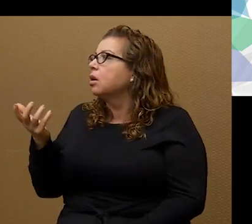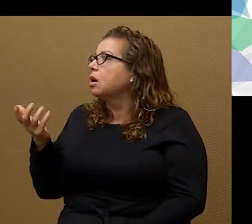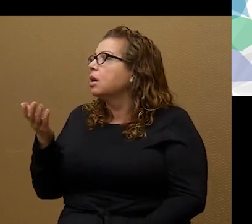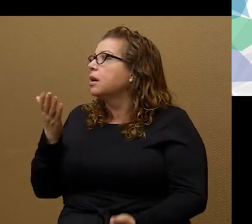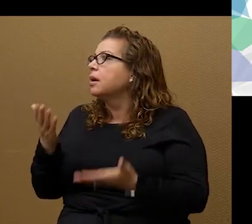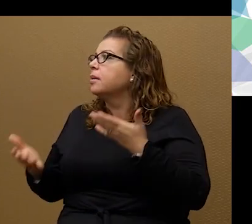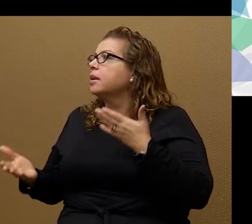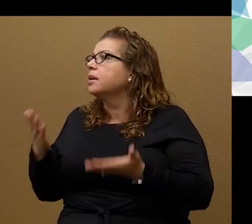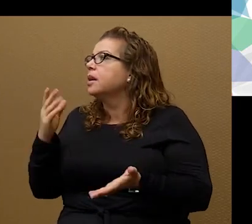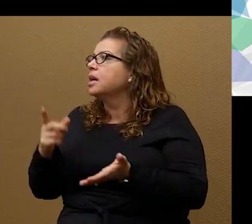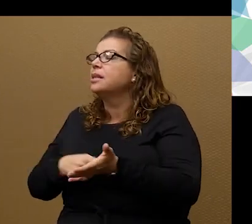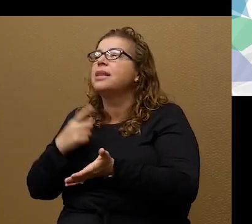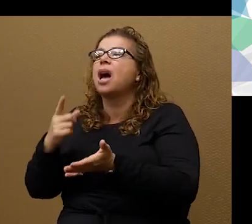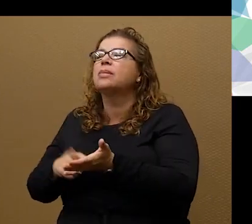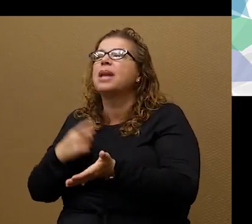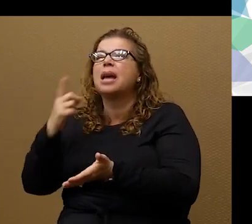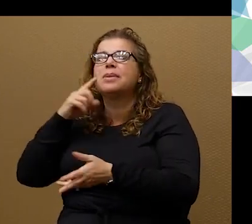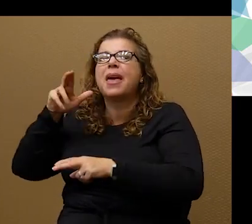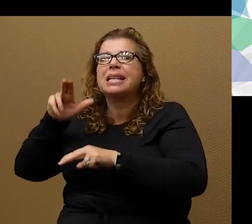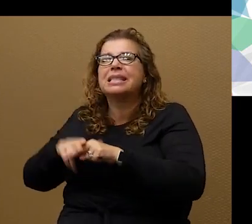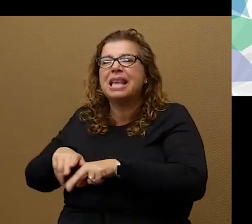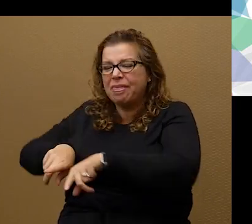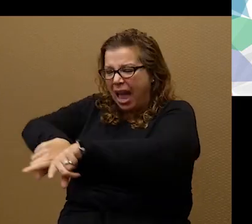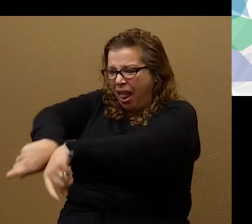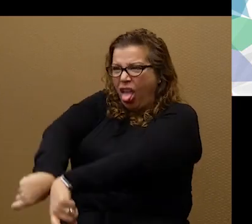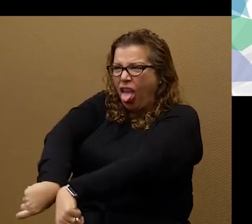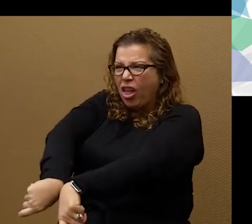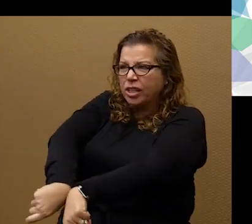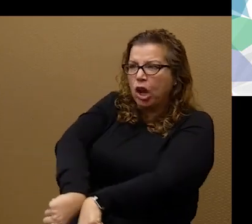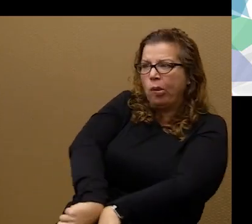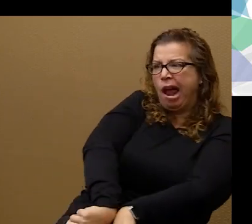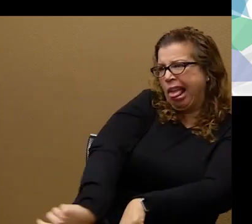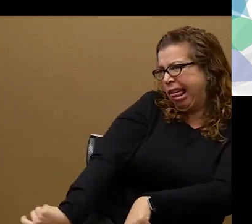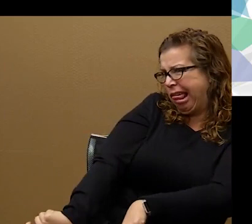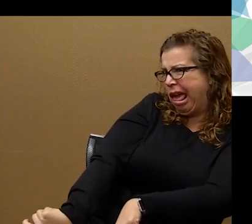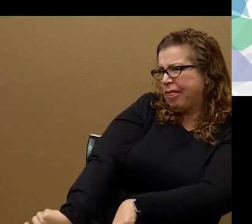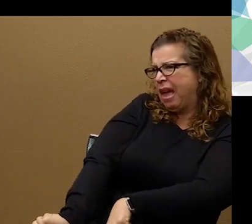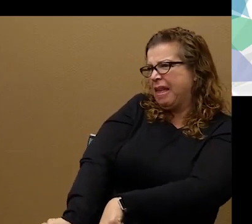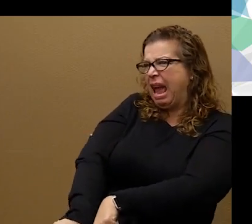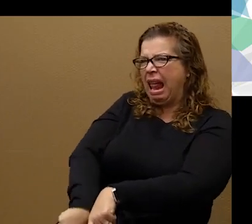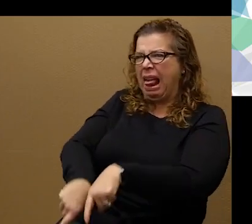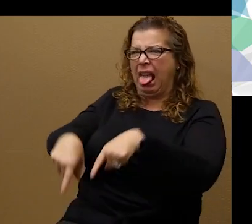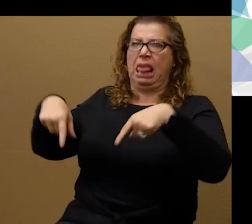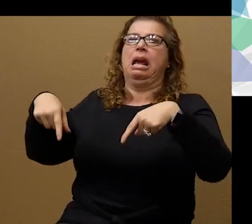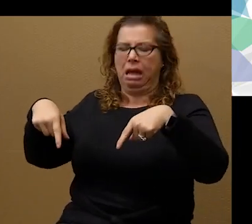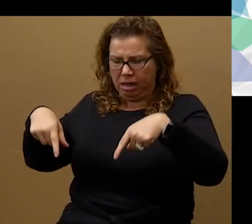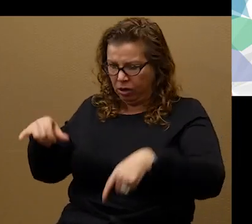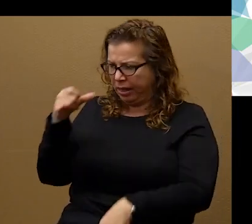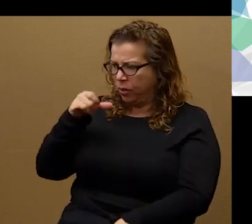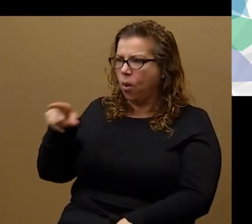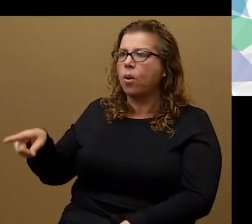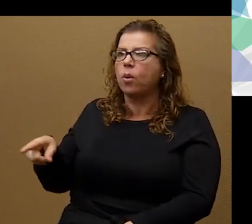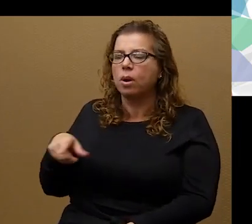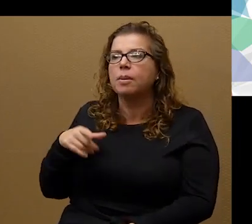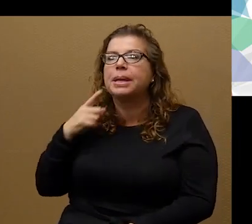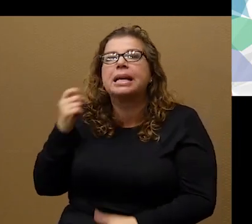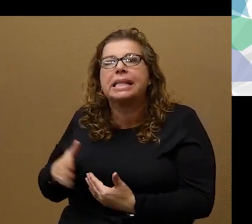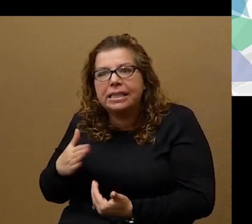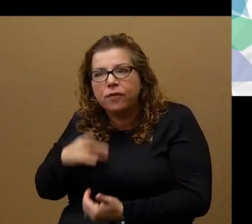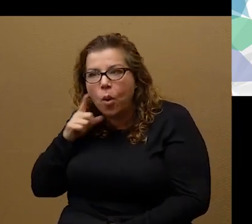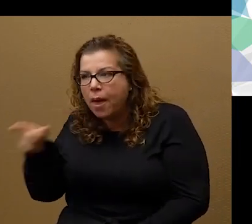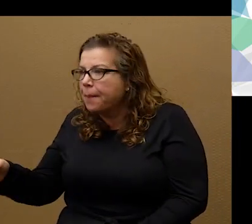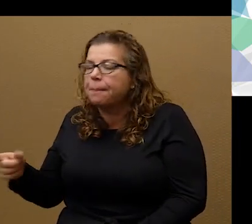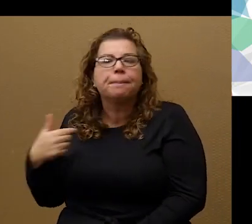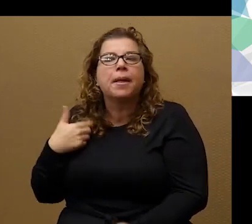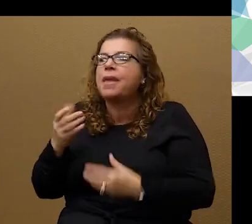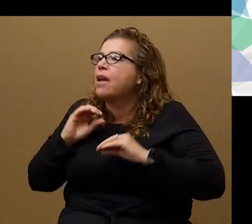like in an awkward position and then get up that way because it's easier. They have a lack of awareness of their body